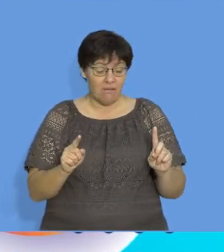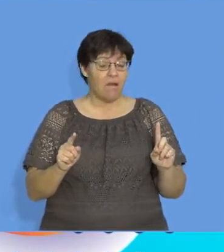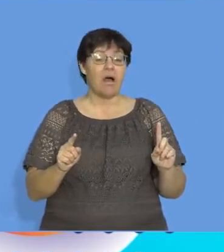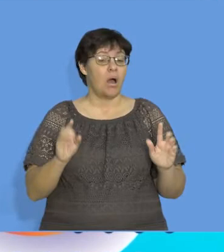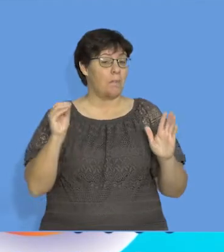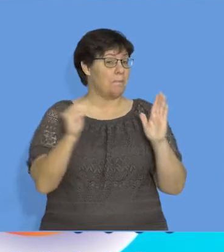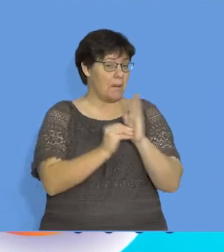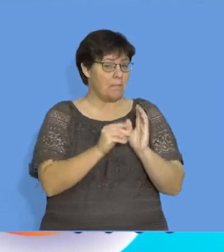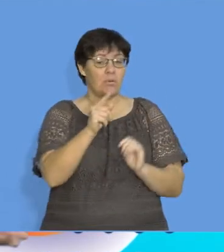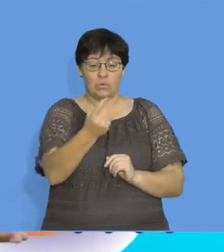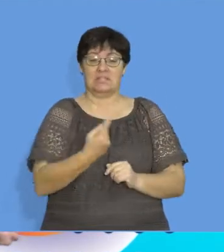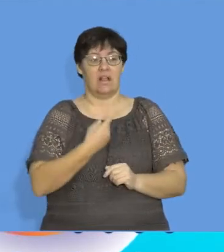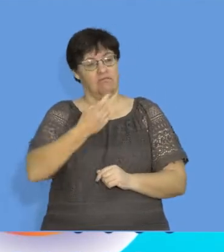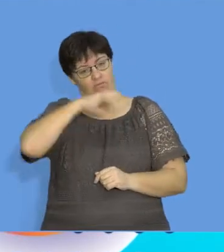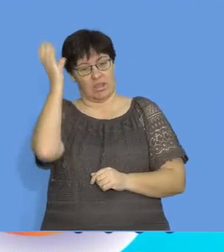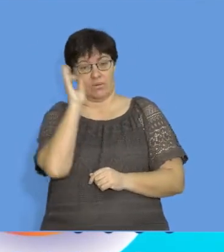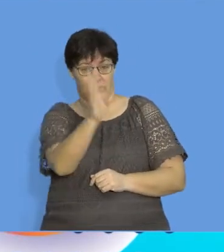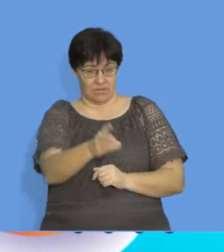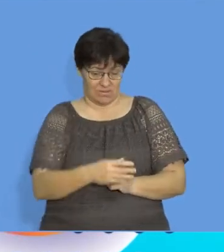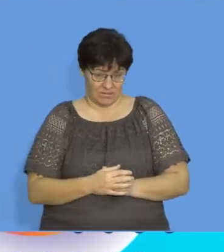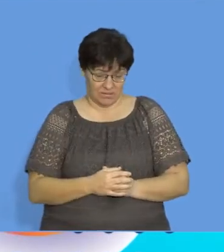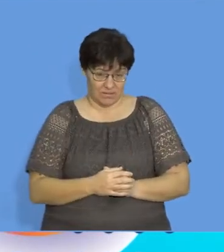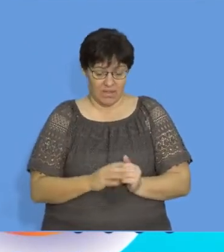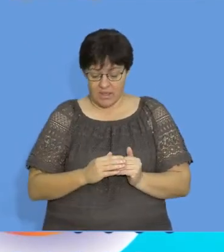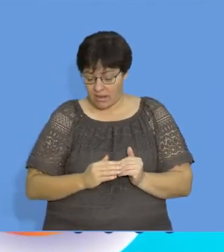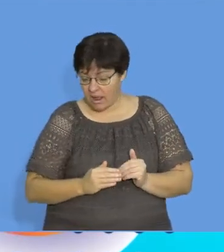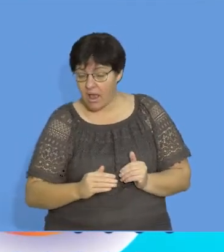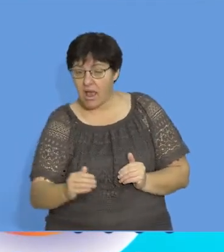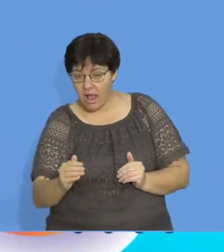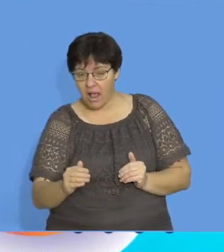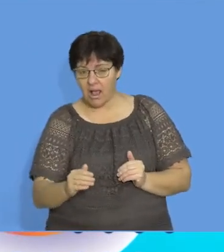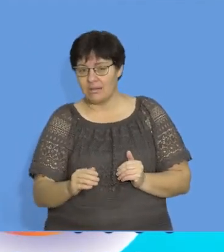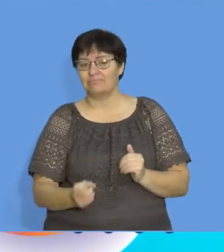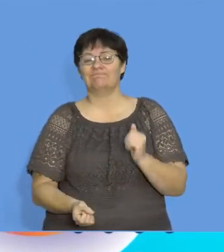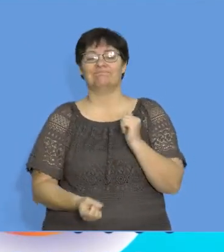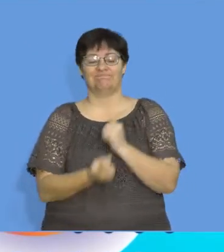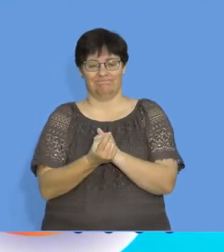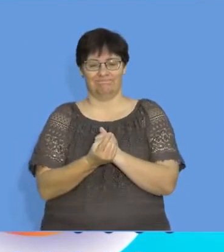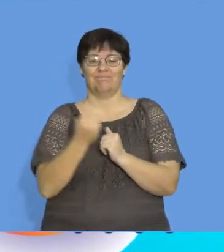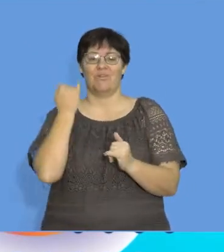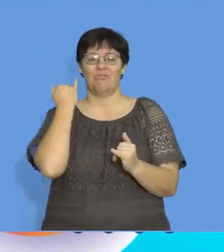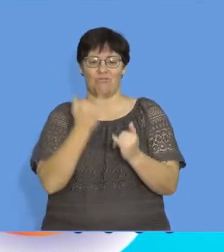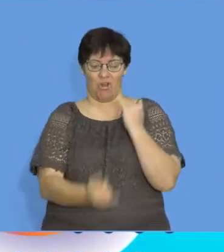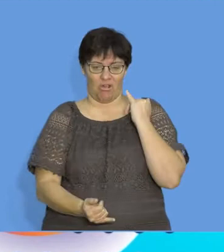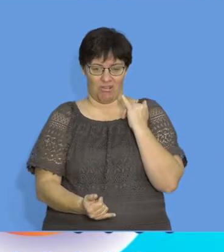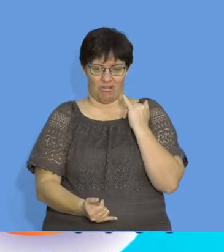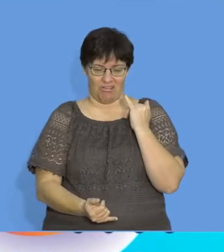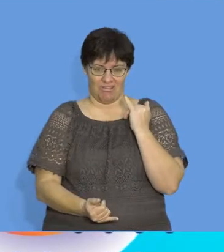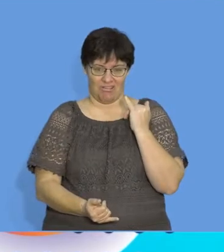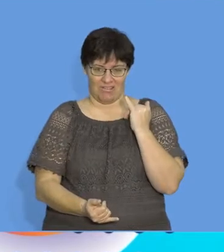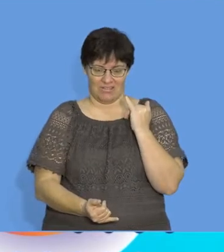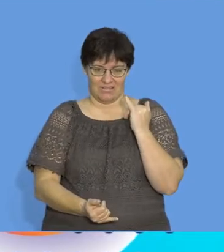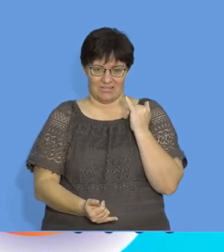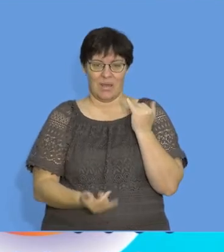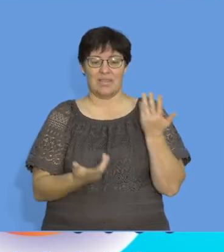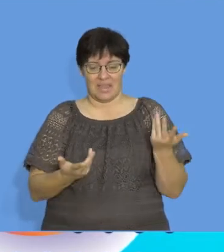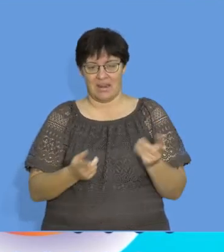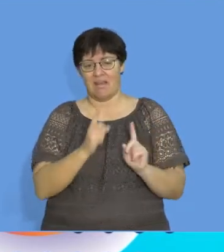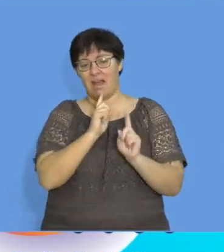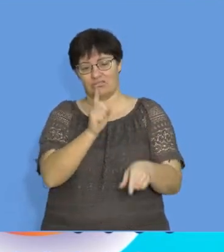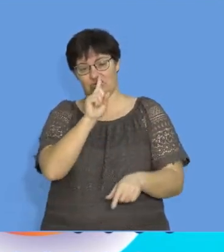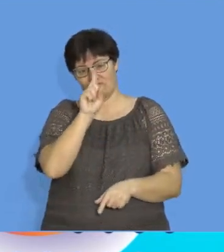it down, you forget it. And then along the way, your signs get muddled, and then your questions are